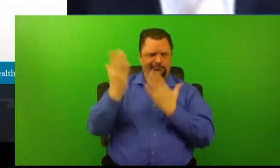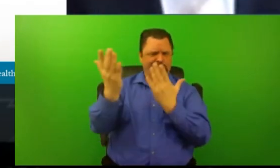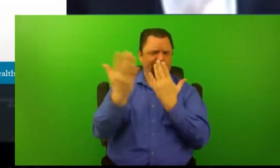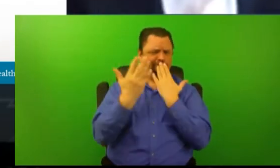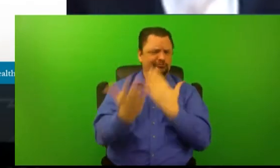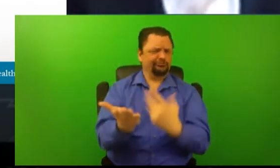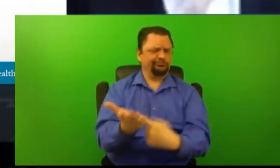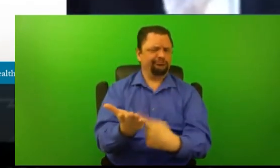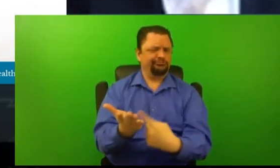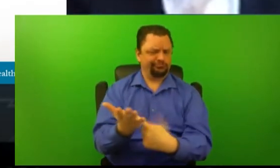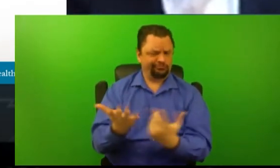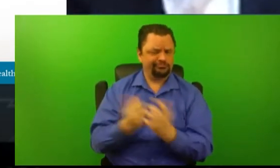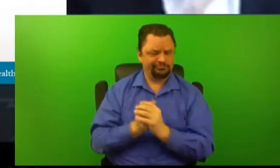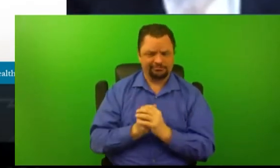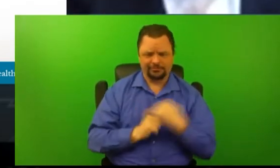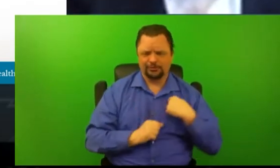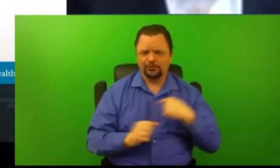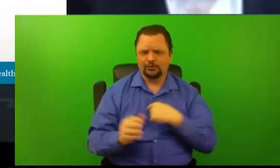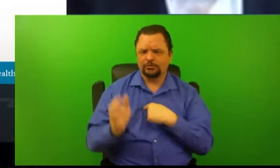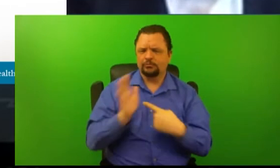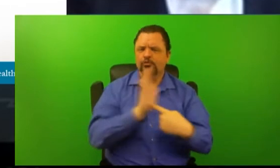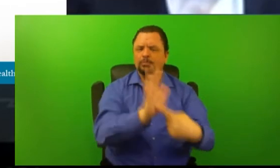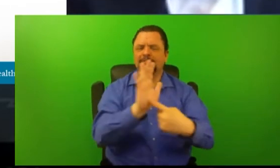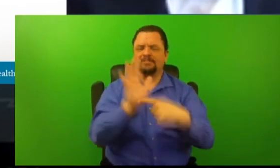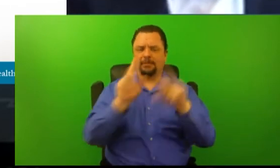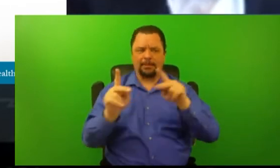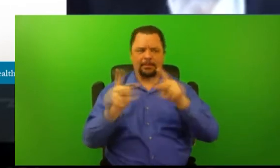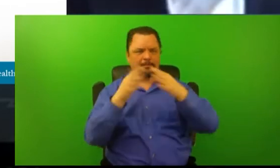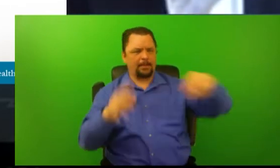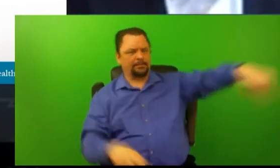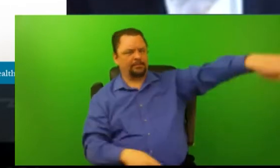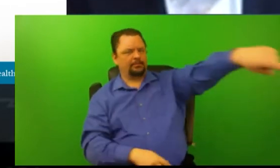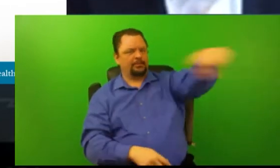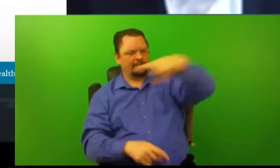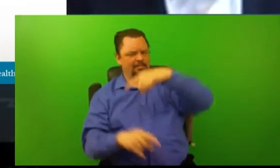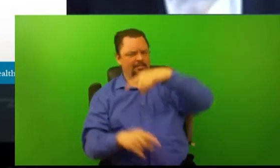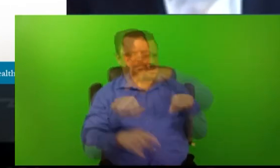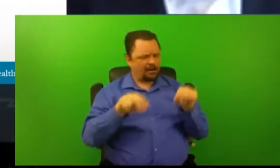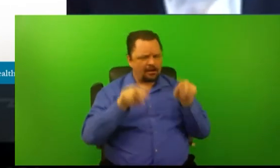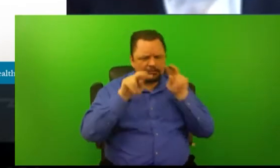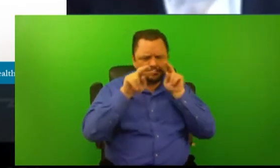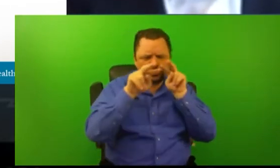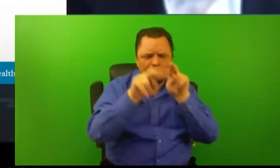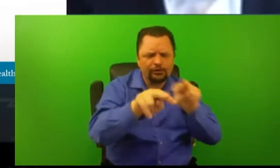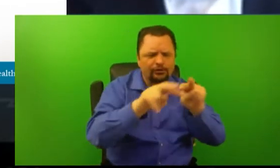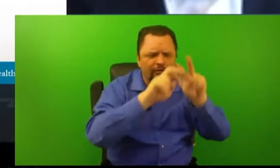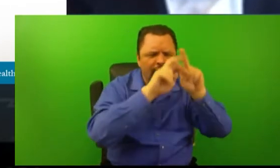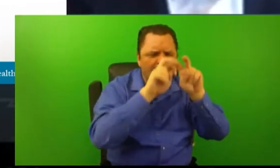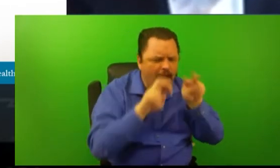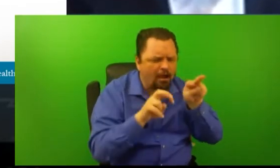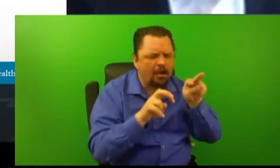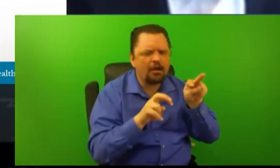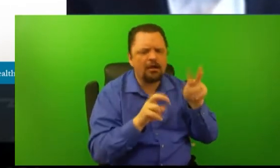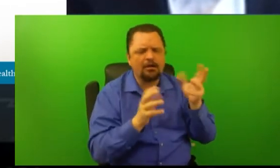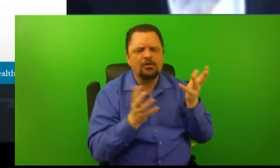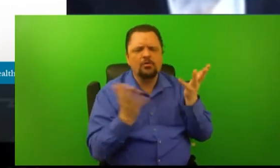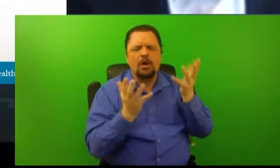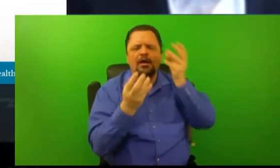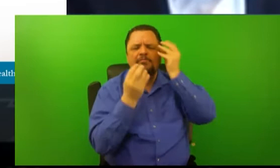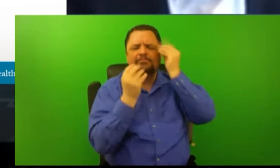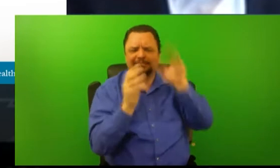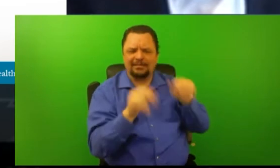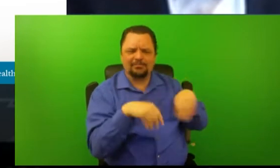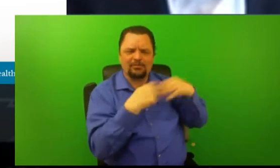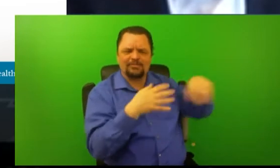public, you are looking at this very carefully, and we want to provide the best information possible for our public. One of the